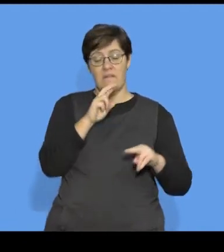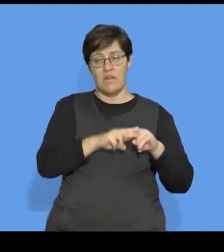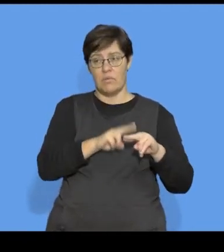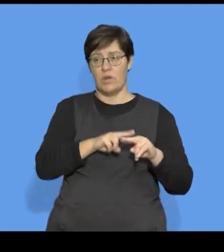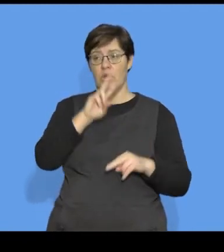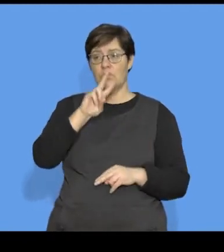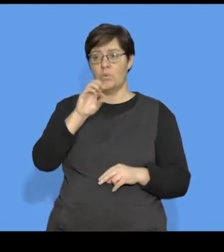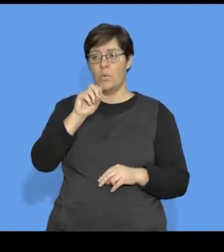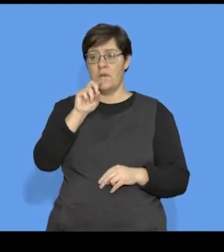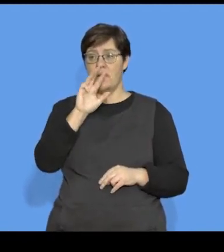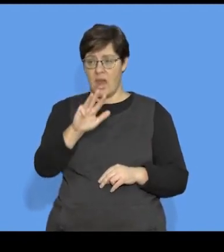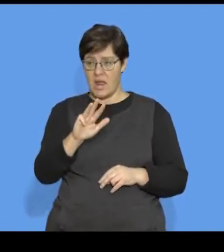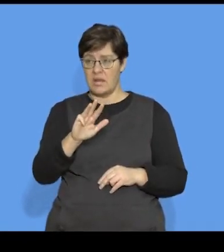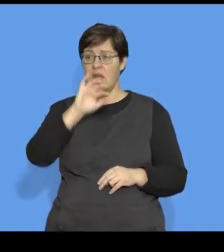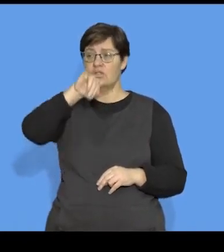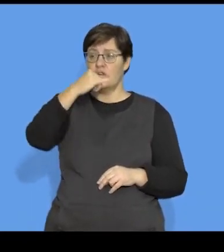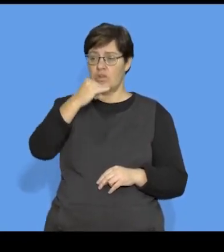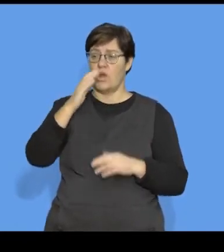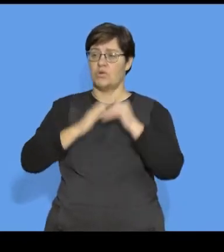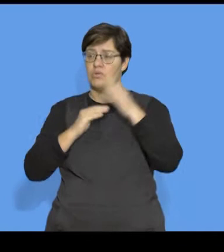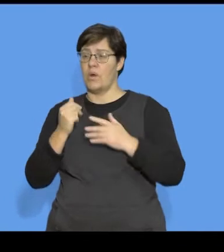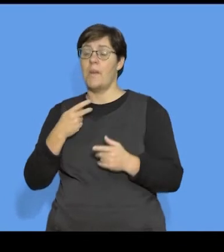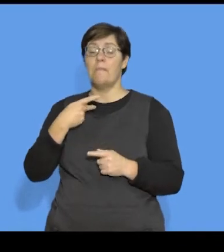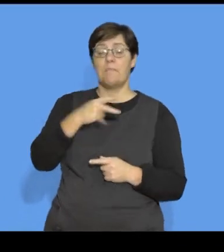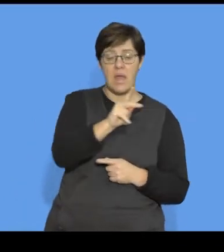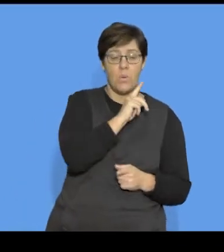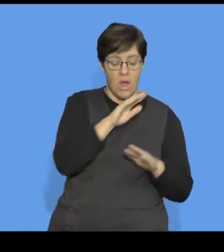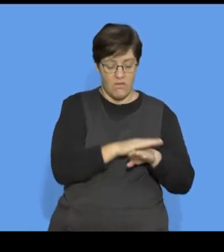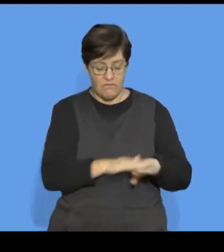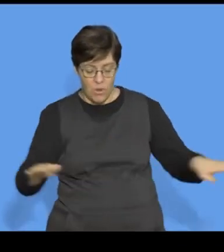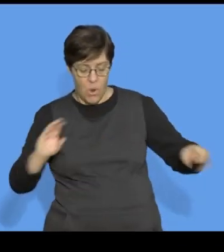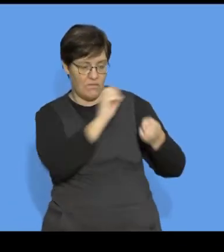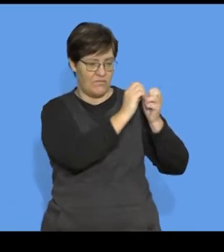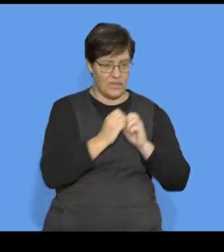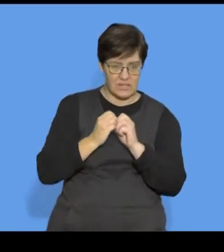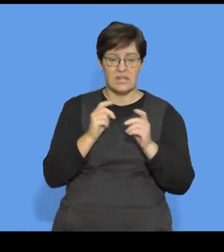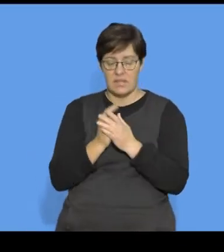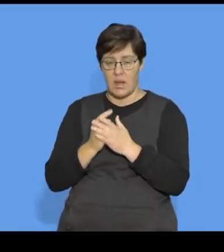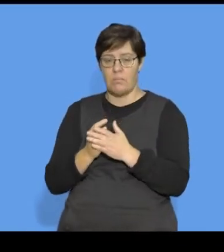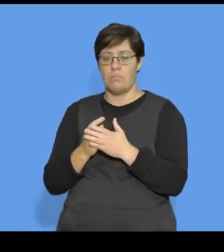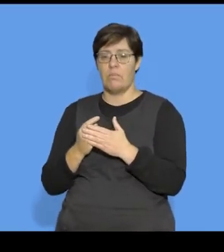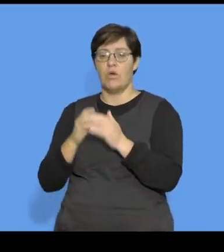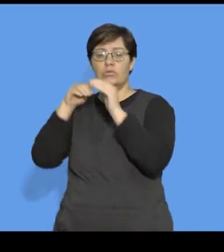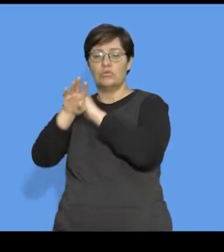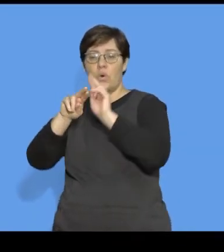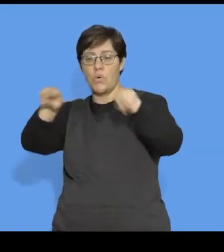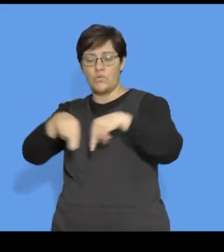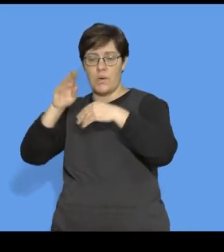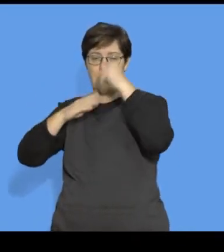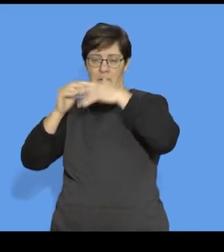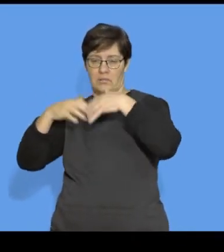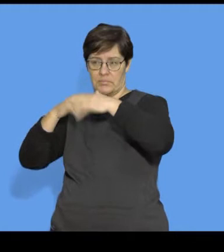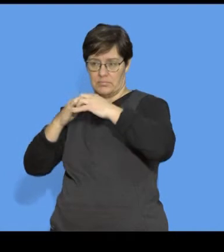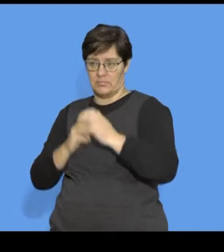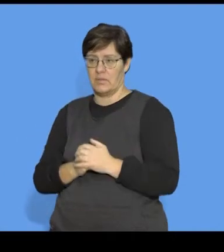paid 37,000 Rand for what? We were paid for repairs to the floor and the building of a new storeroom. The total amount has